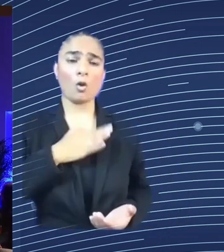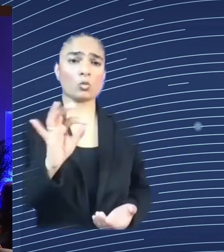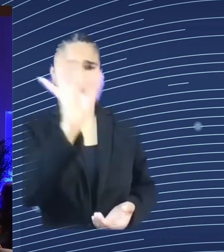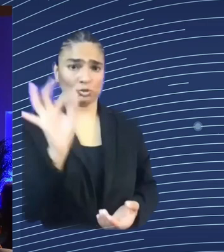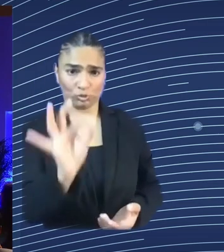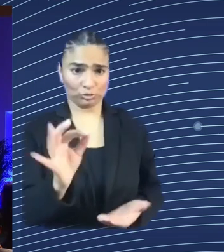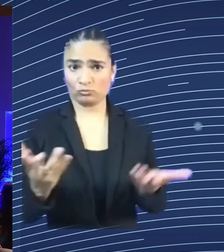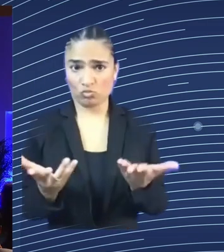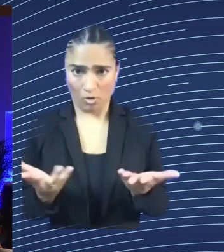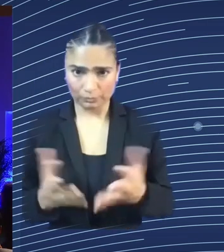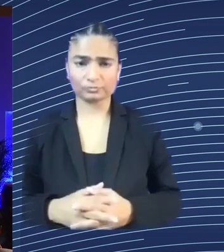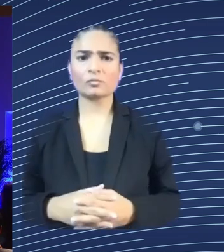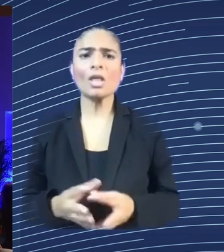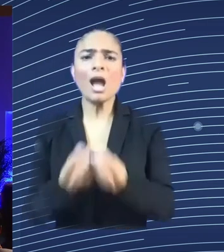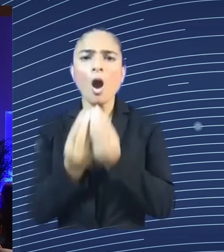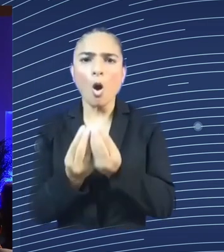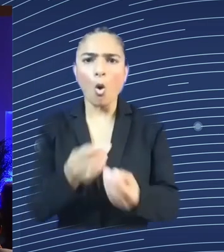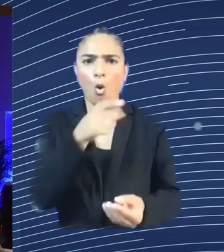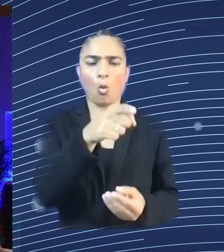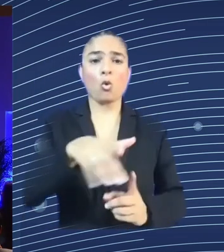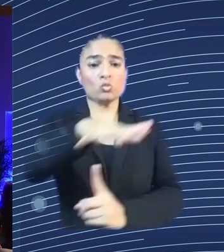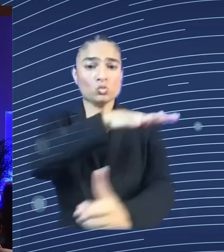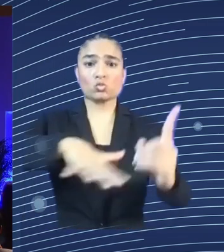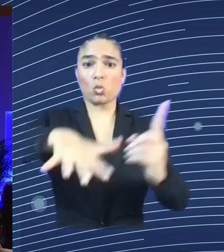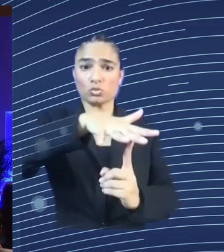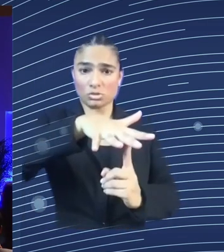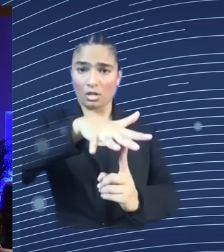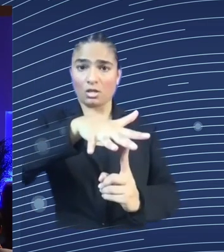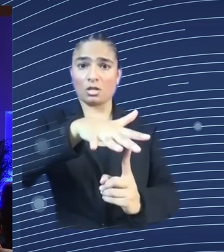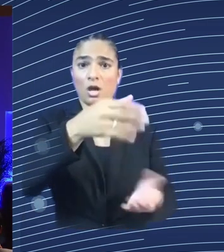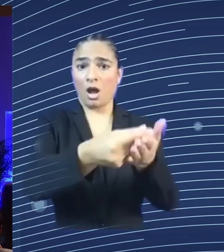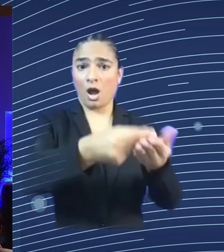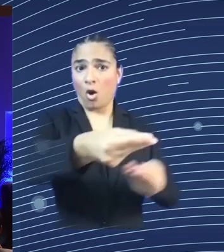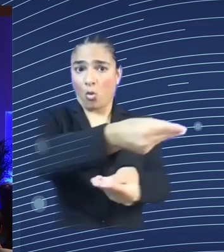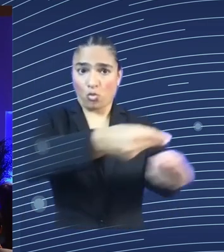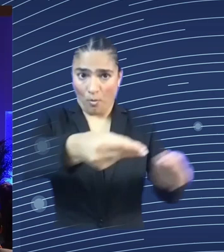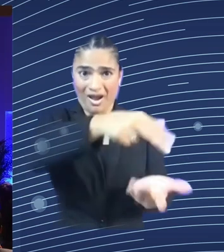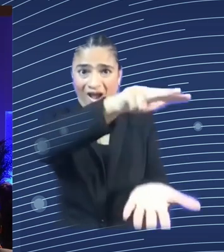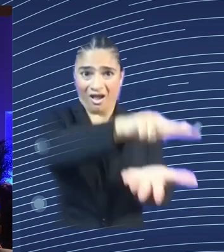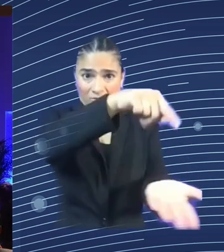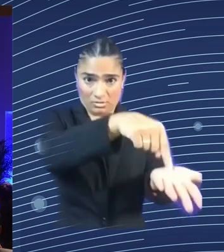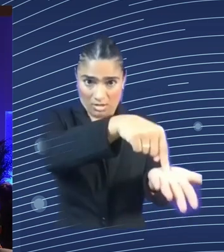example, while writing a report on ESG,